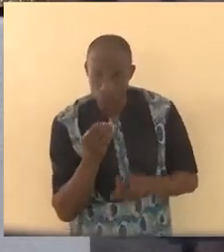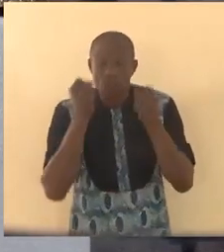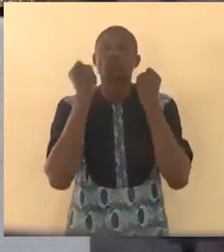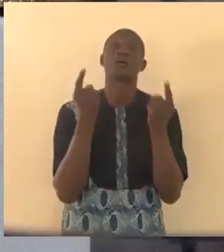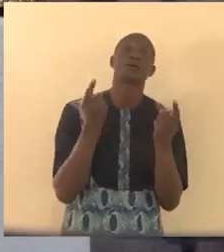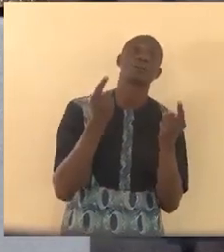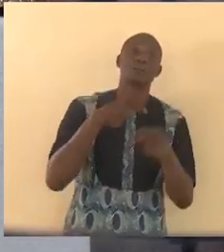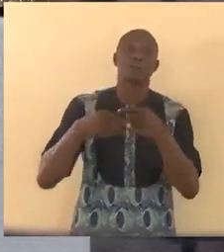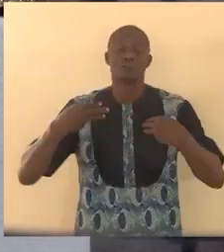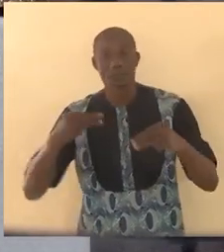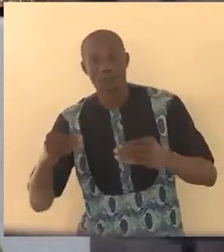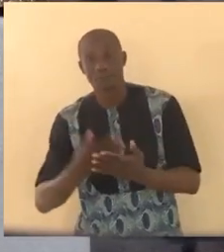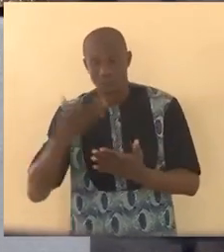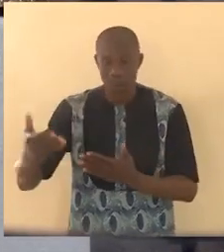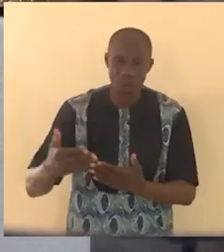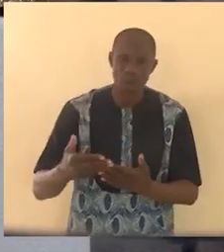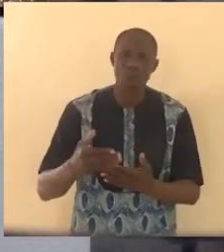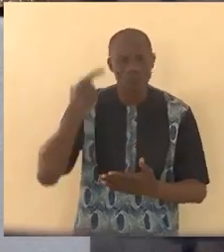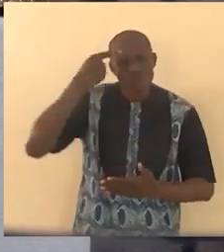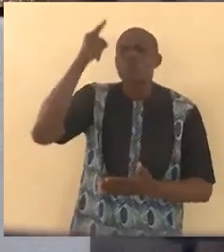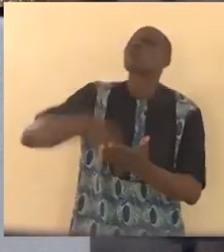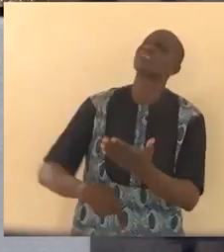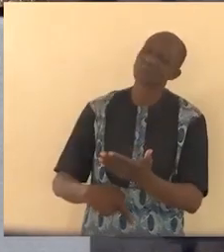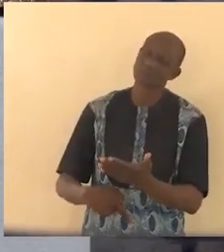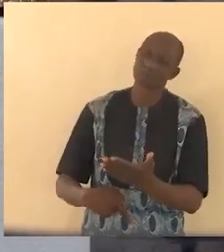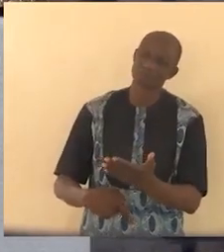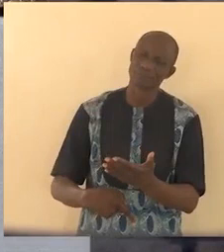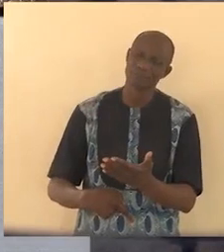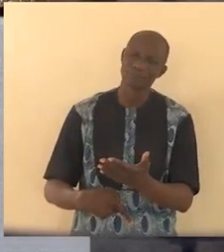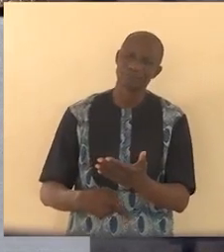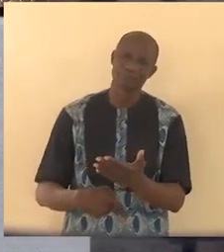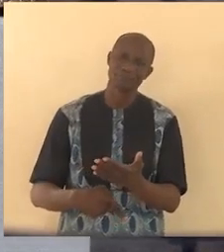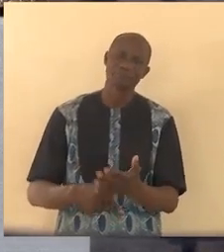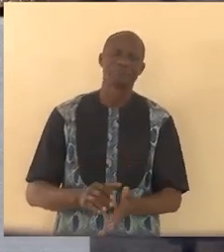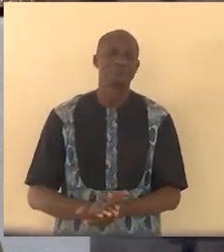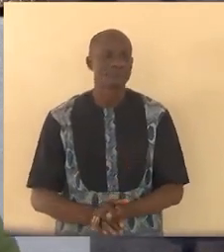day you wake up, you go to market, you buy goods. For what?